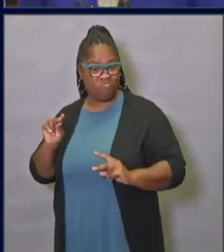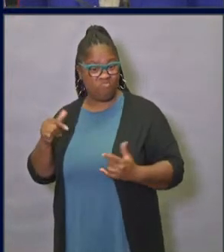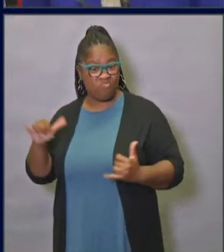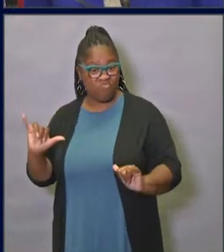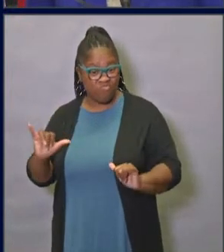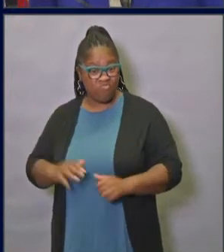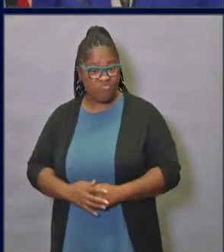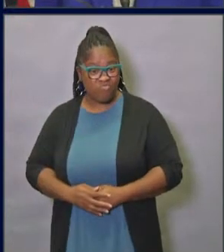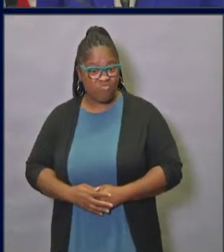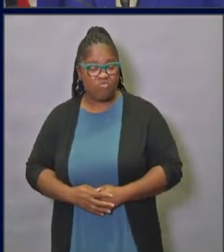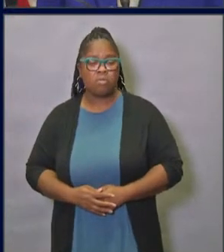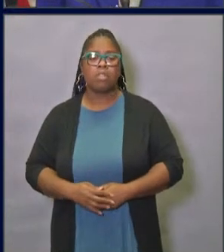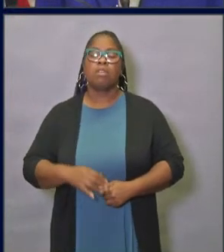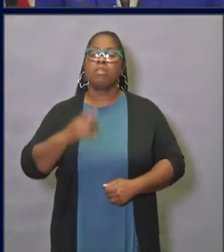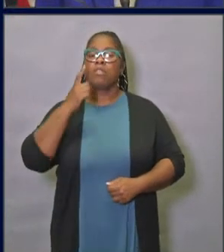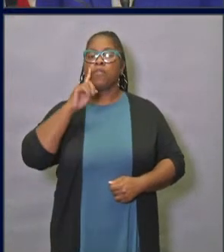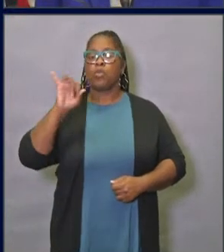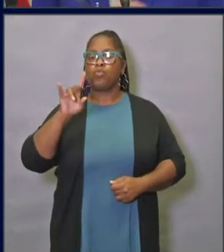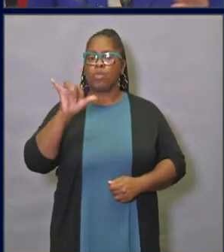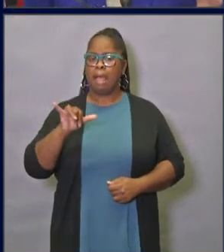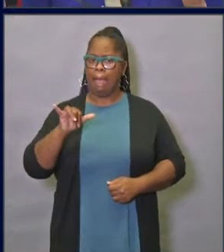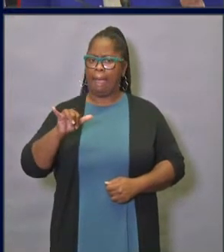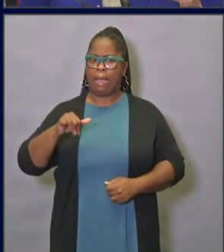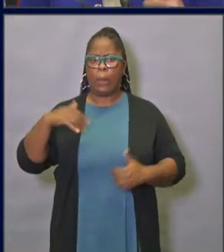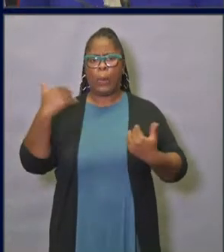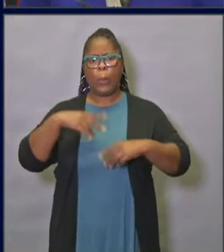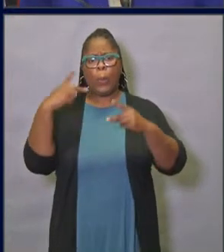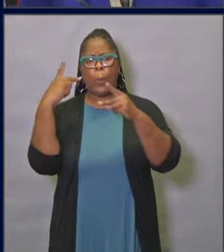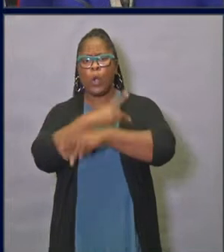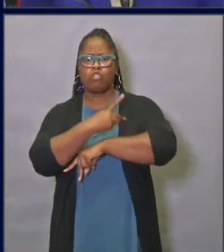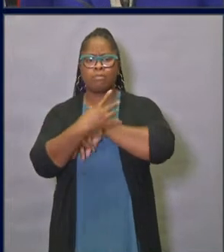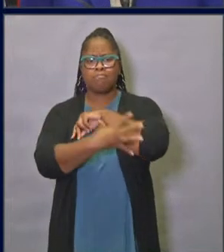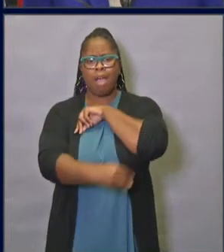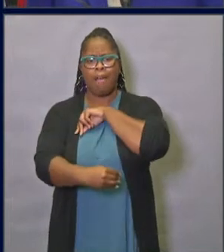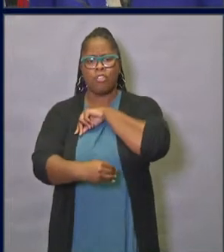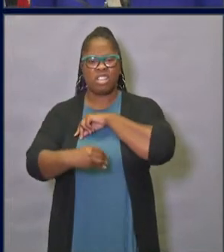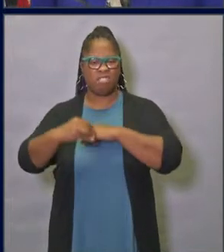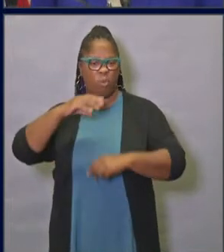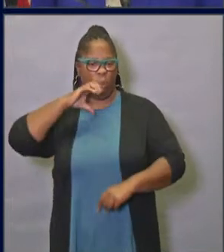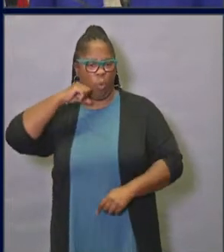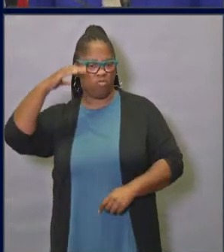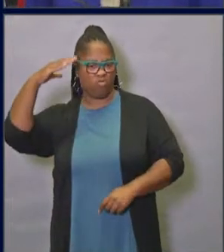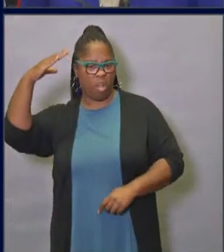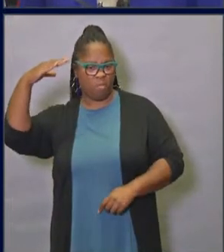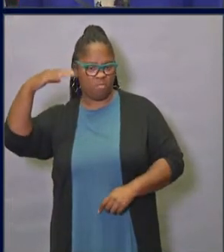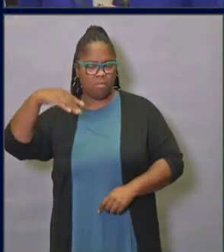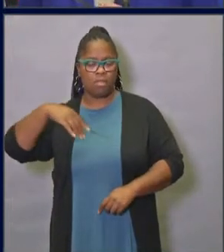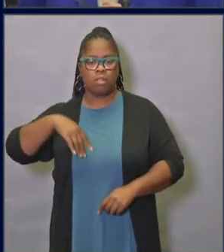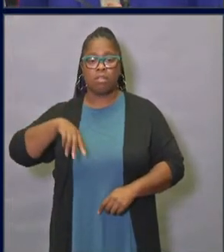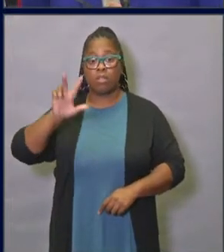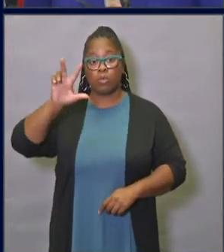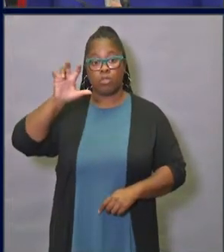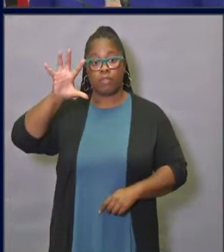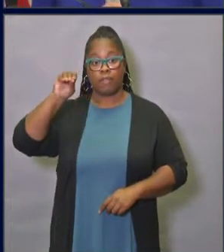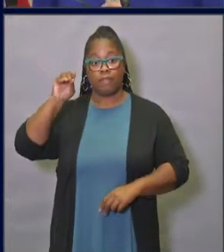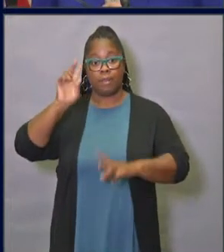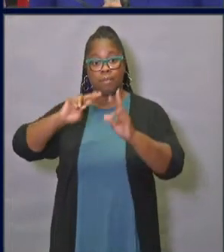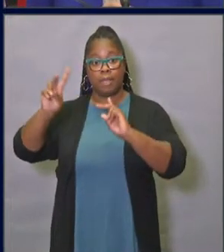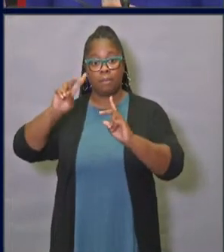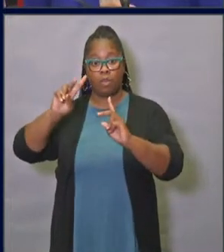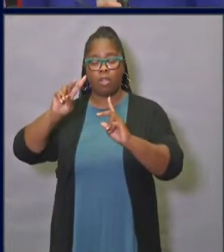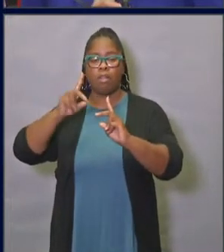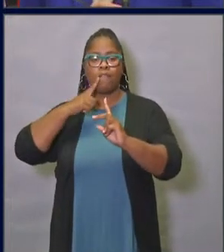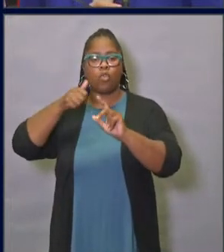people living in areas with the highest poverty rates, that's the orange line at the top, were 350 cases per 100,000